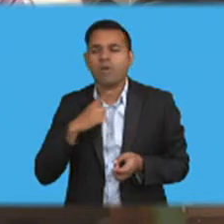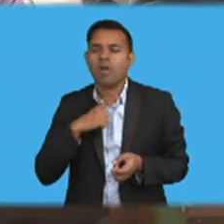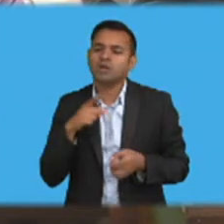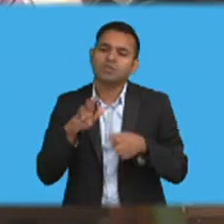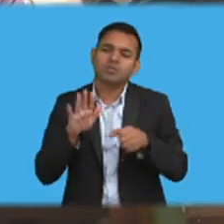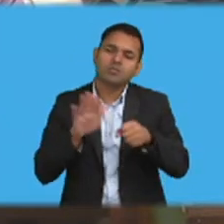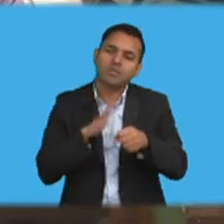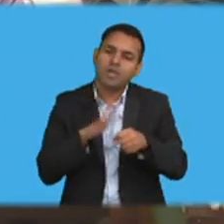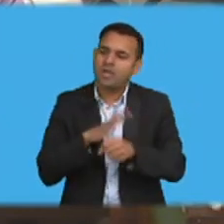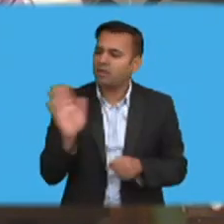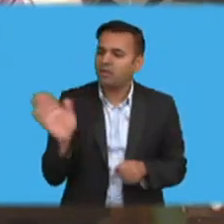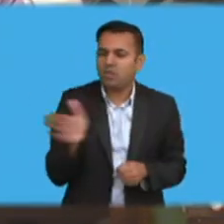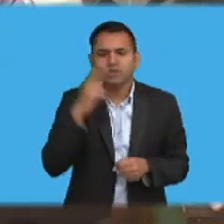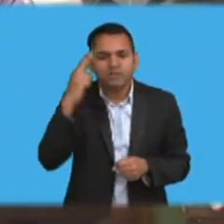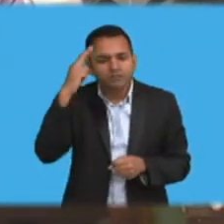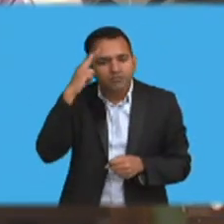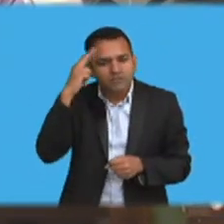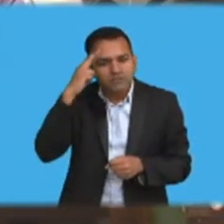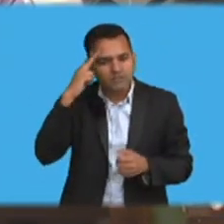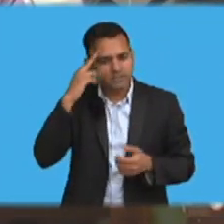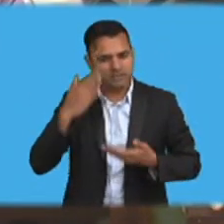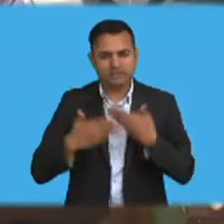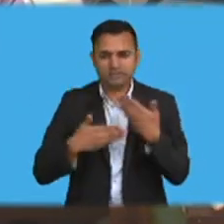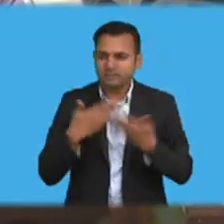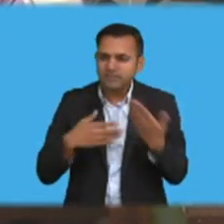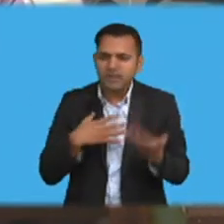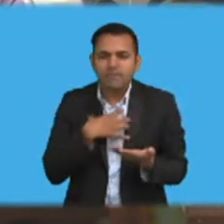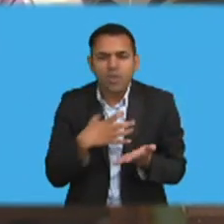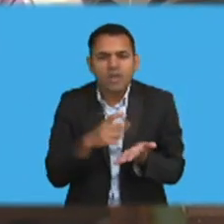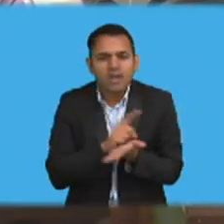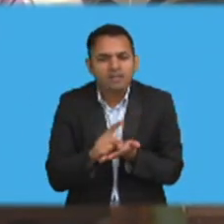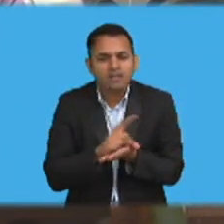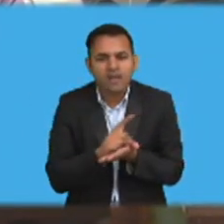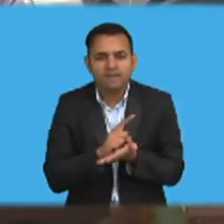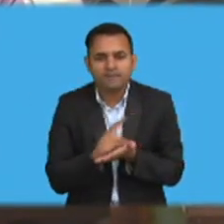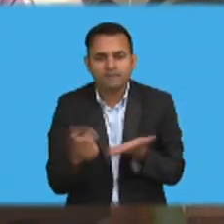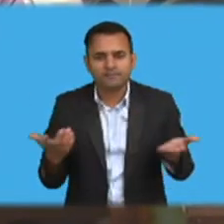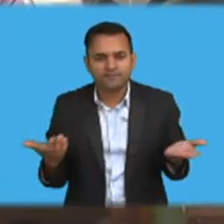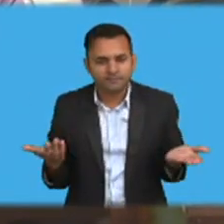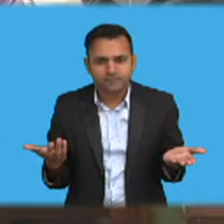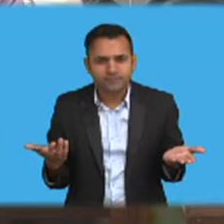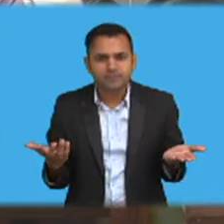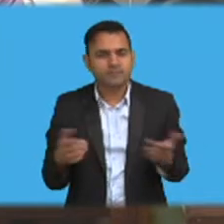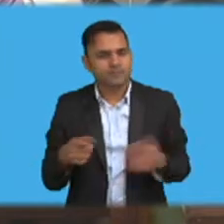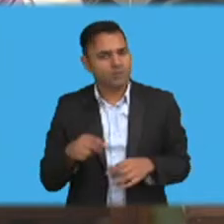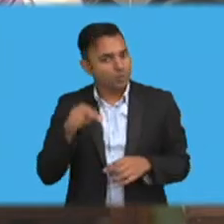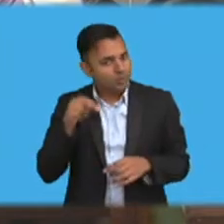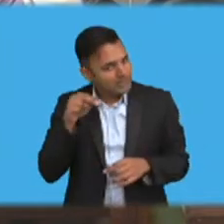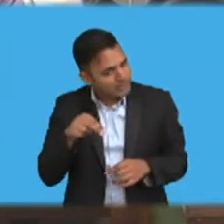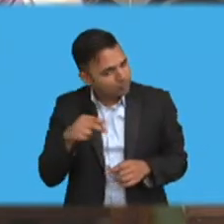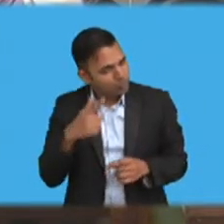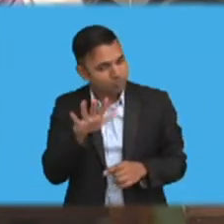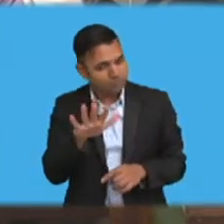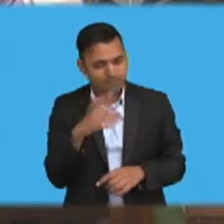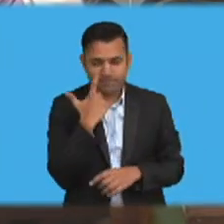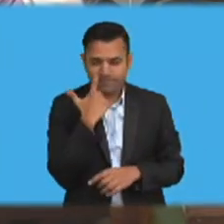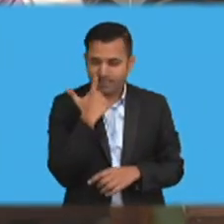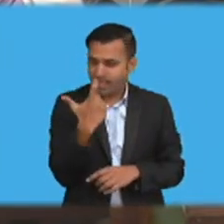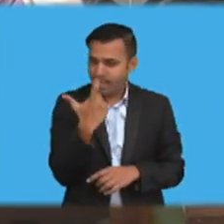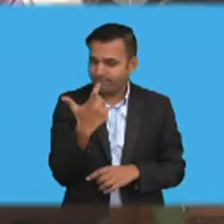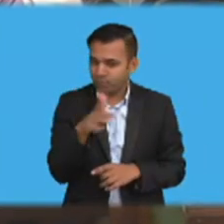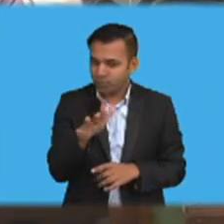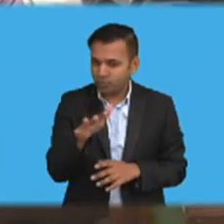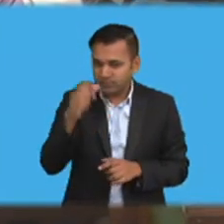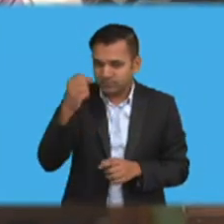will elaborate more on this later. But this was an occasion that needed careful and deliberate planning given the